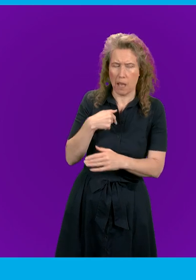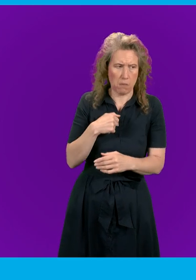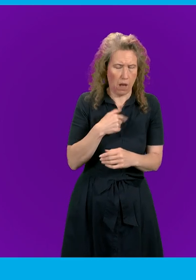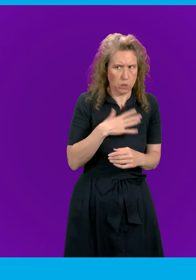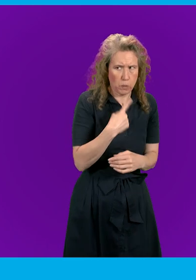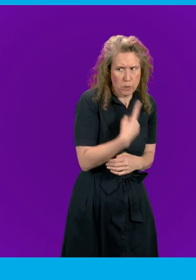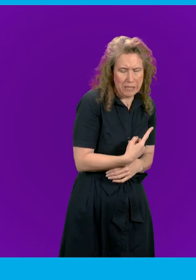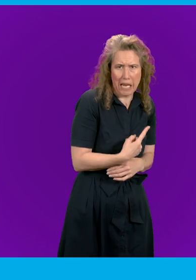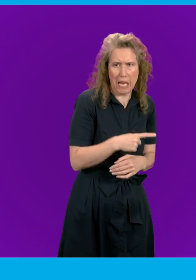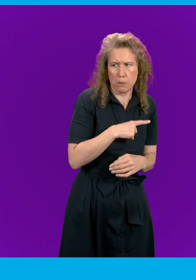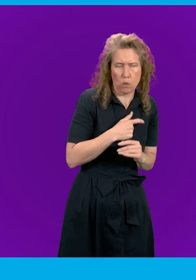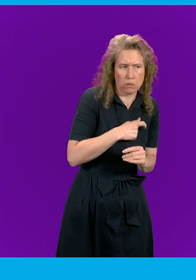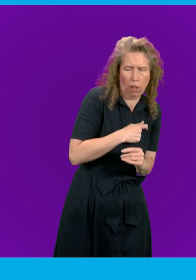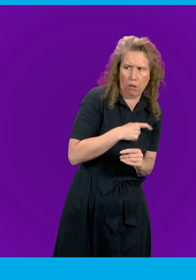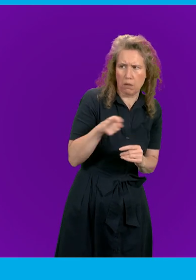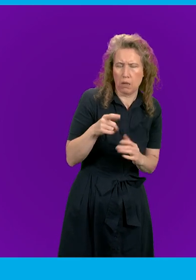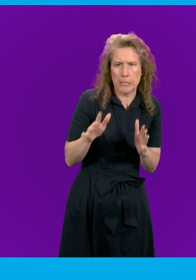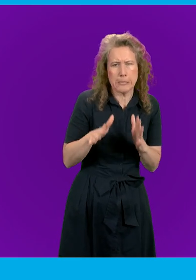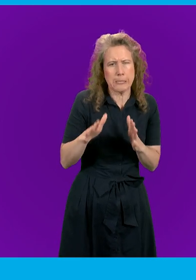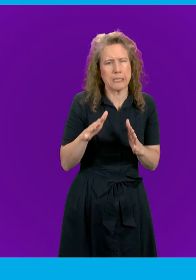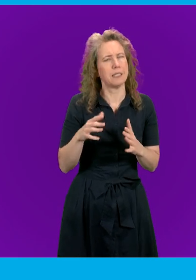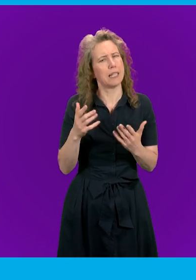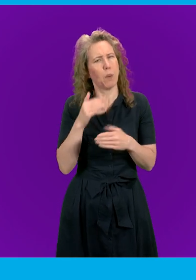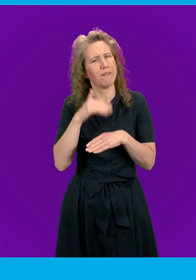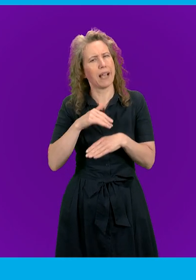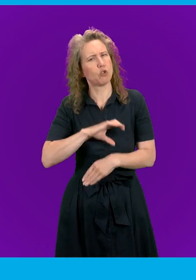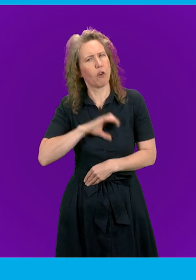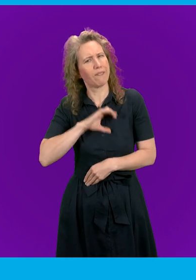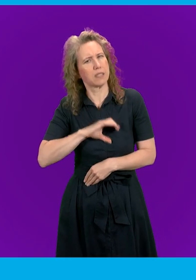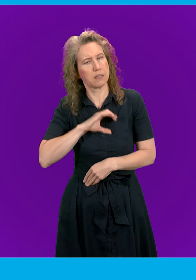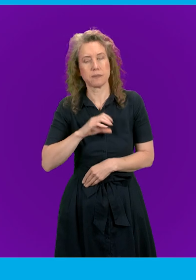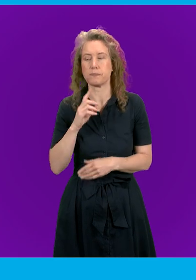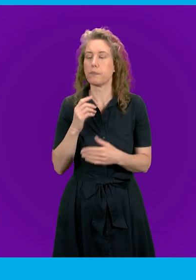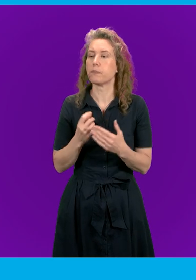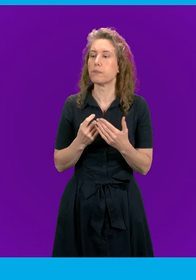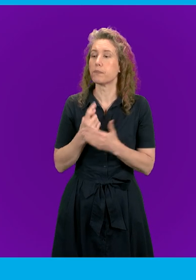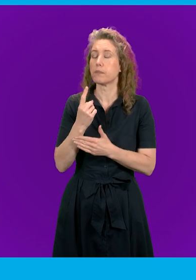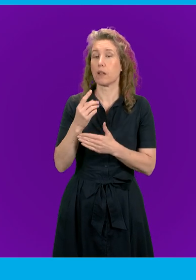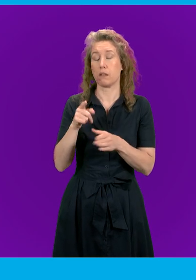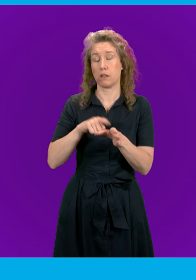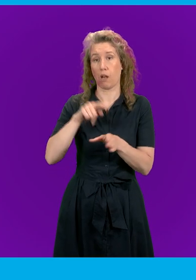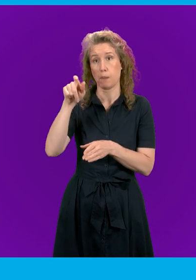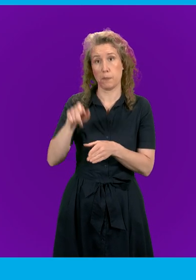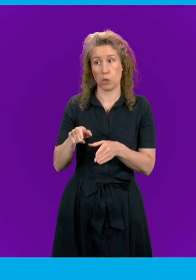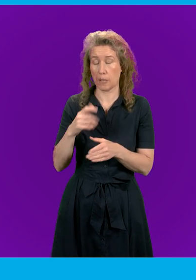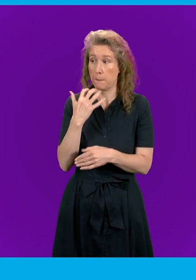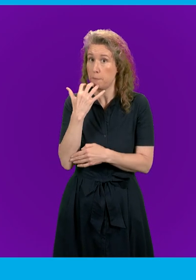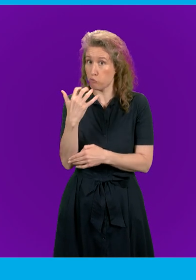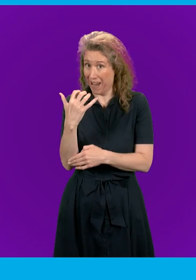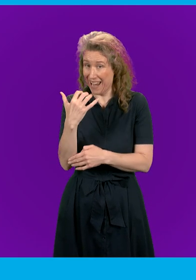forward. And quite often what happens when young people are brave